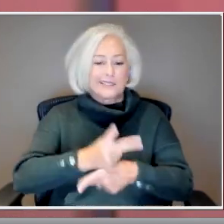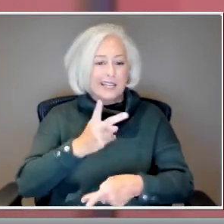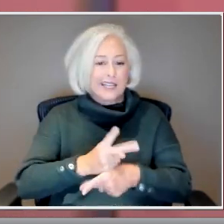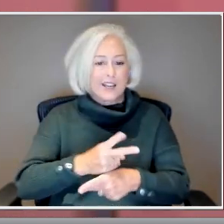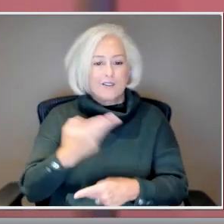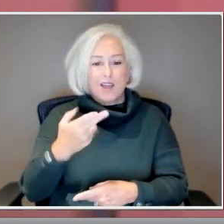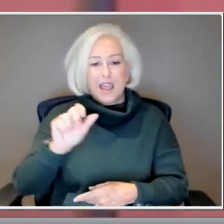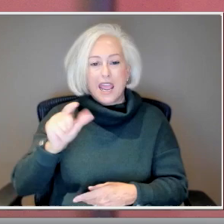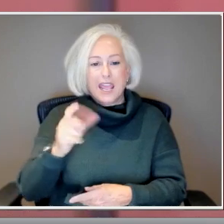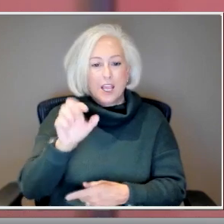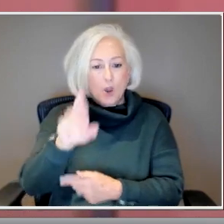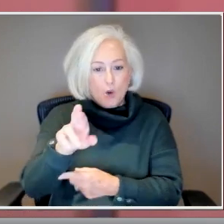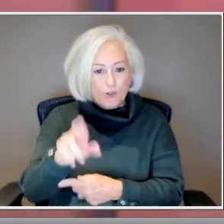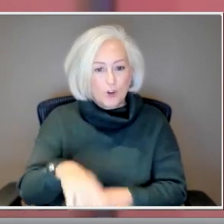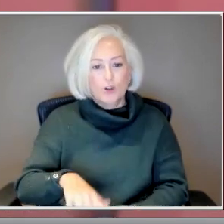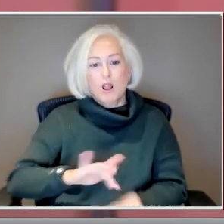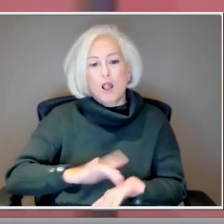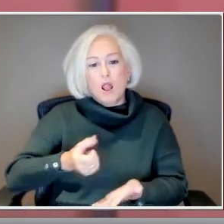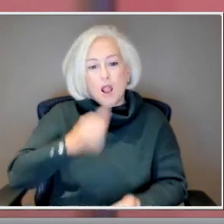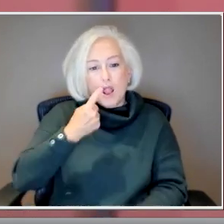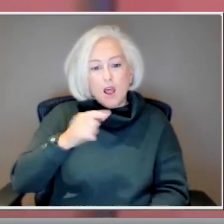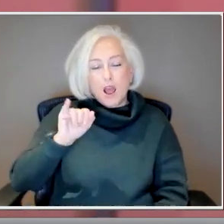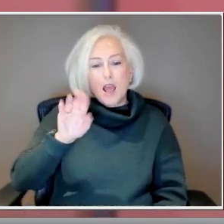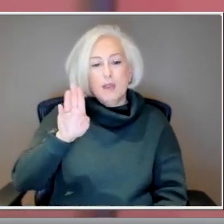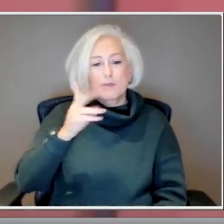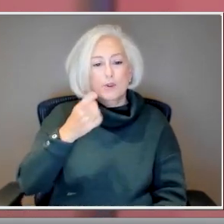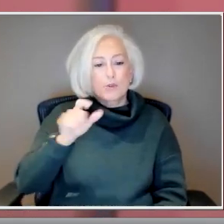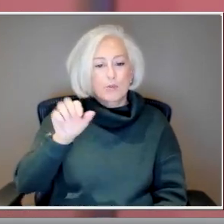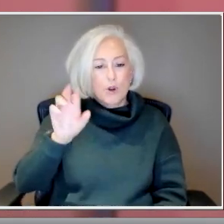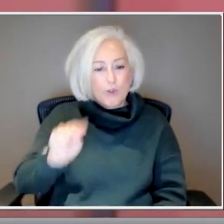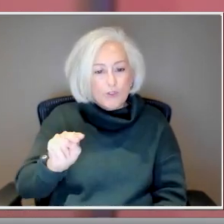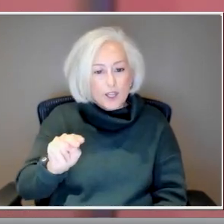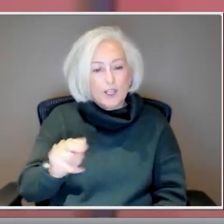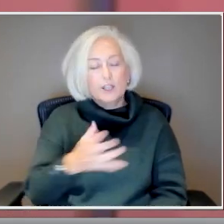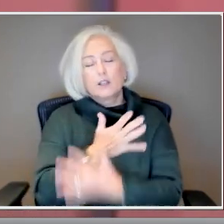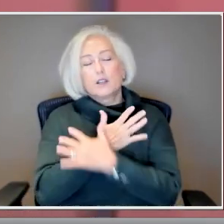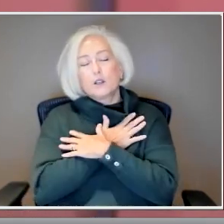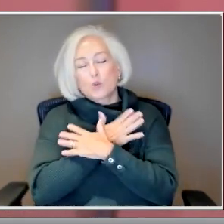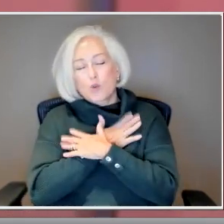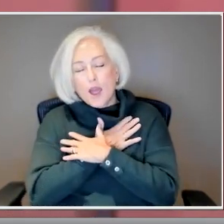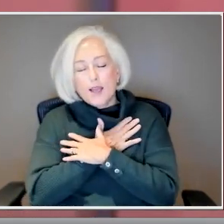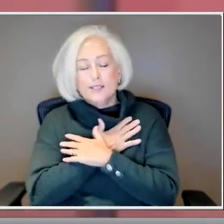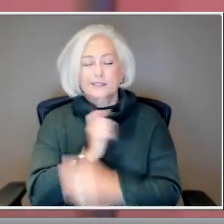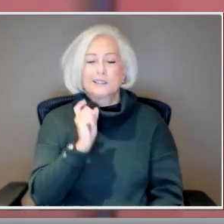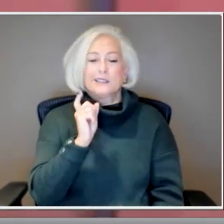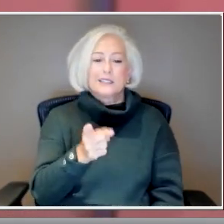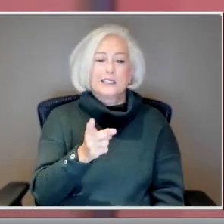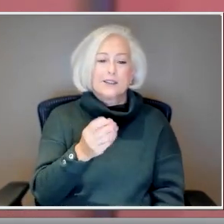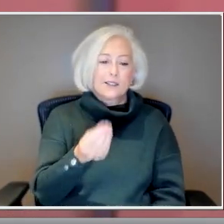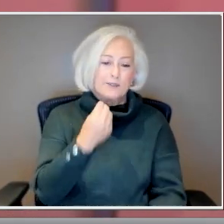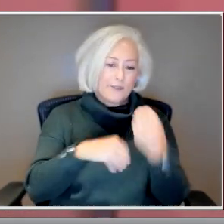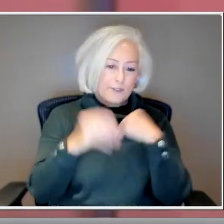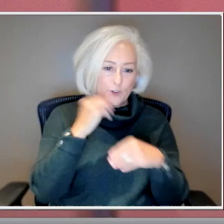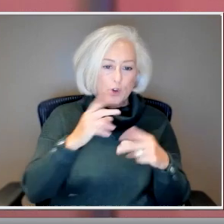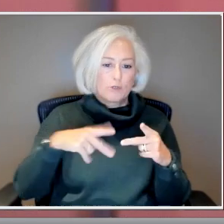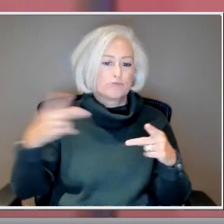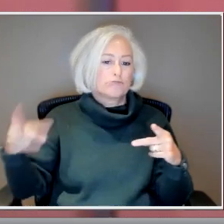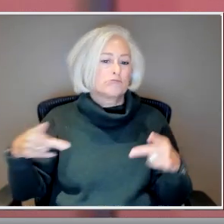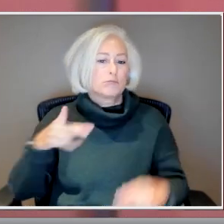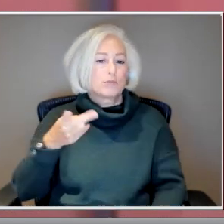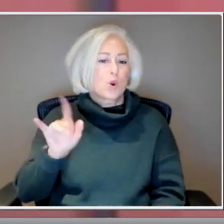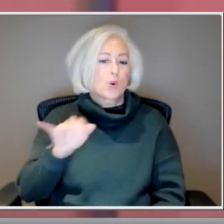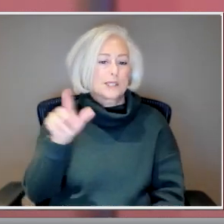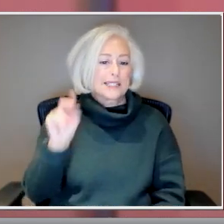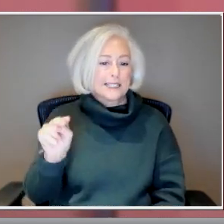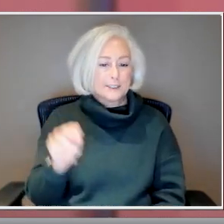ibuprofen, just a lot of rest and some protein and things like that. Get them something to eat and so forth. It's